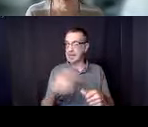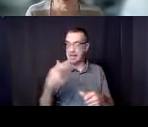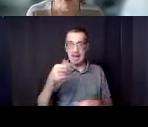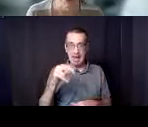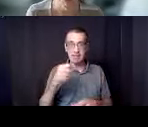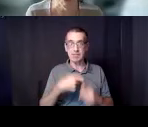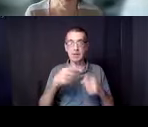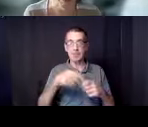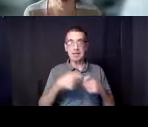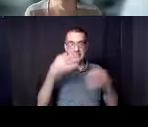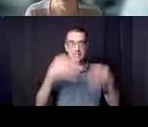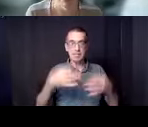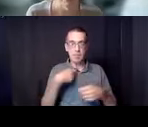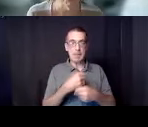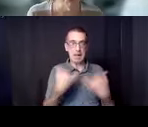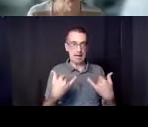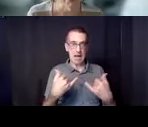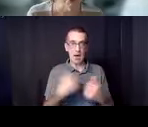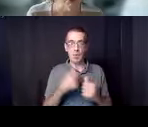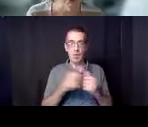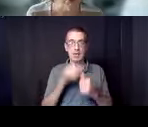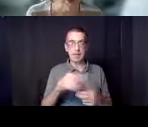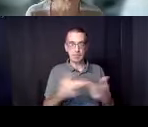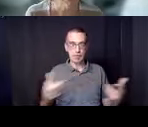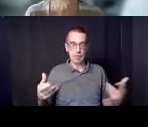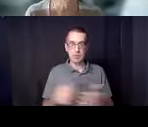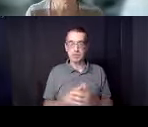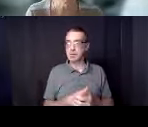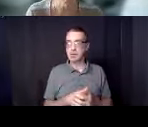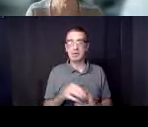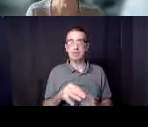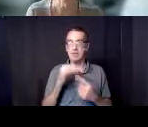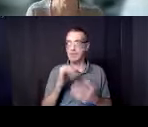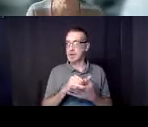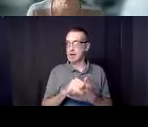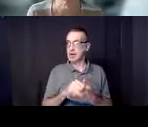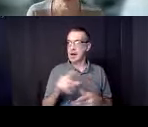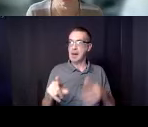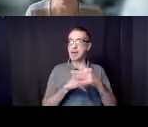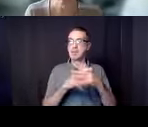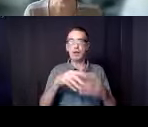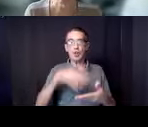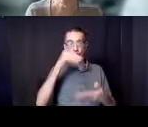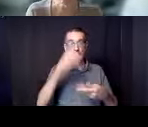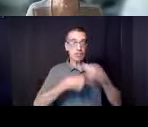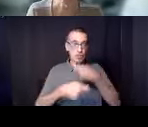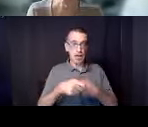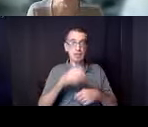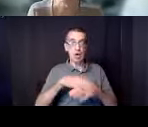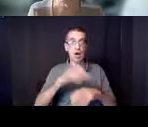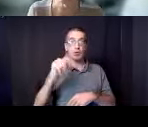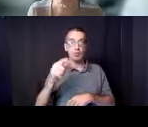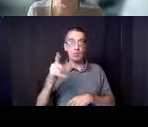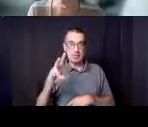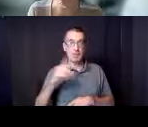out of decisions that can be made now with these resources, and sets the stage for the upcoming learning exchange, which is on October